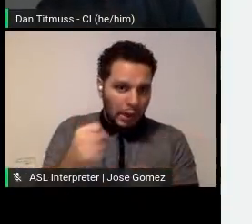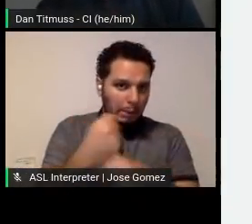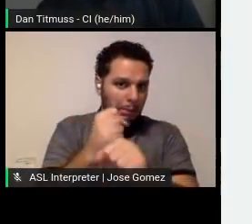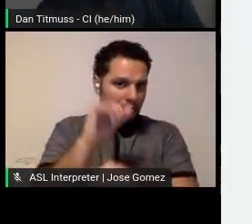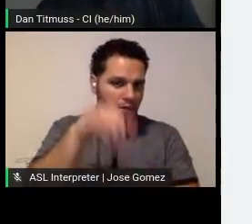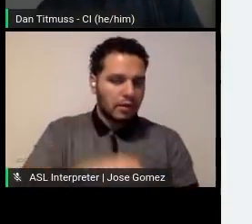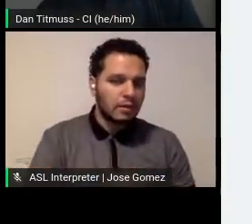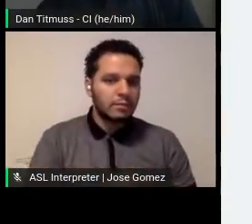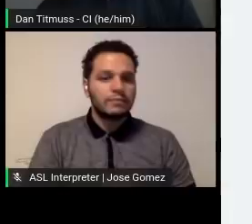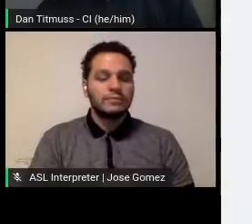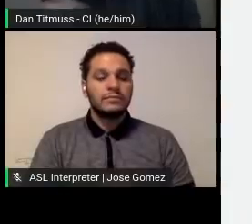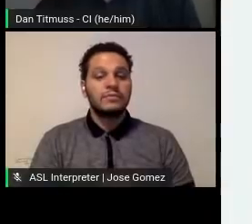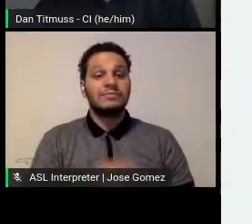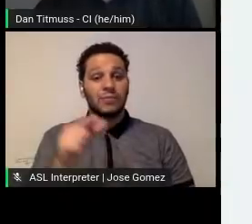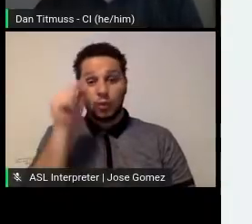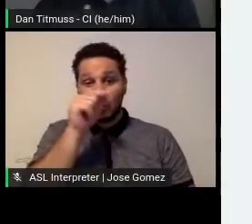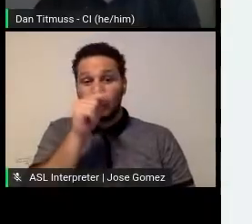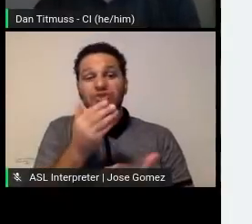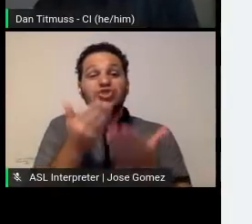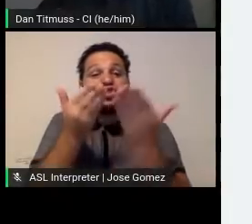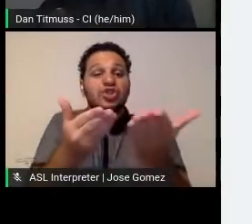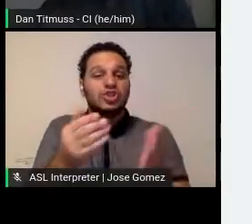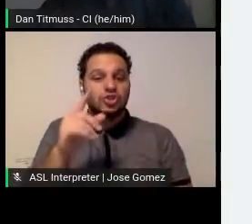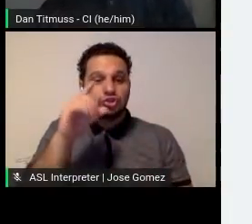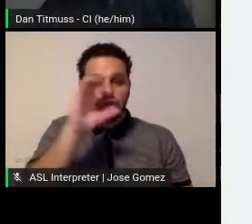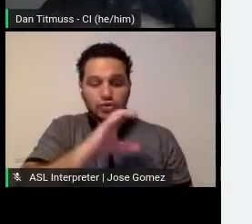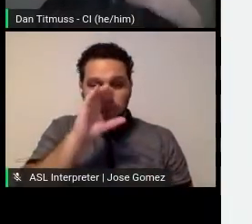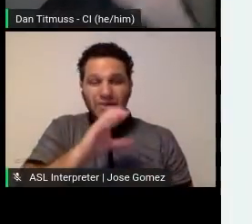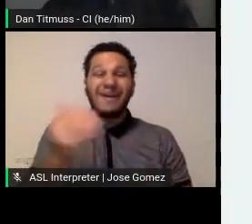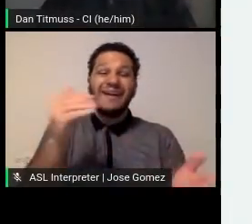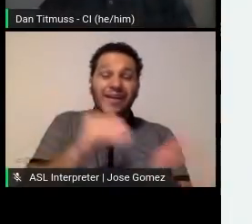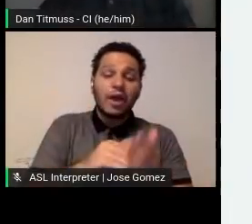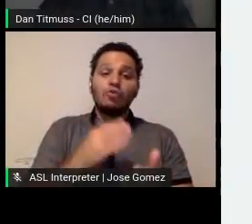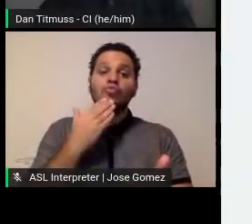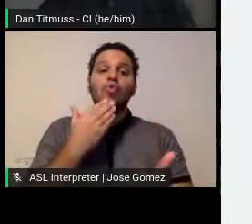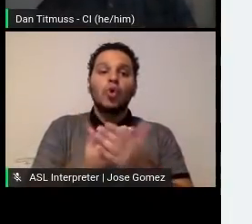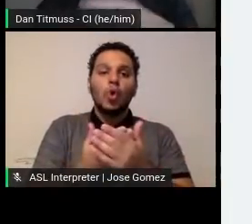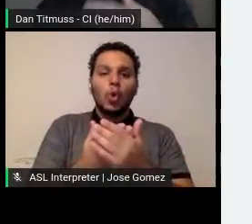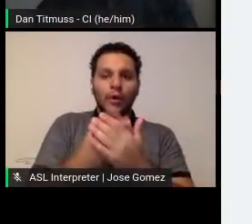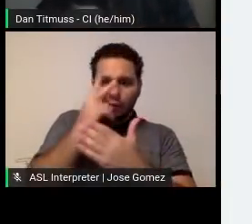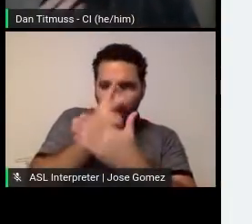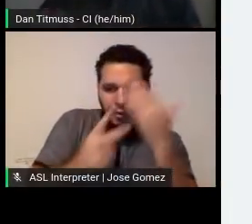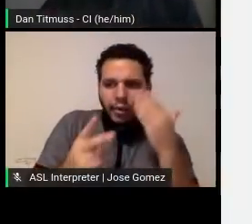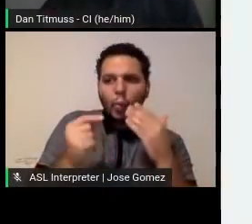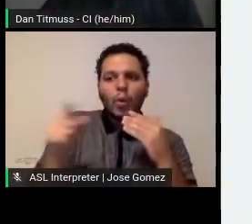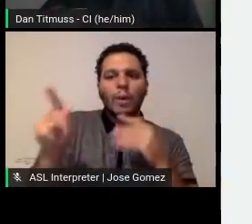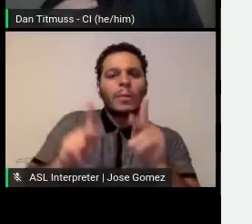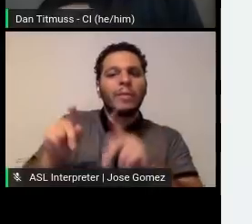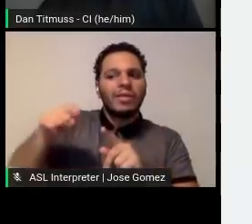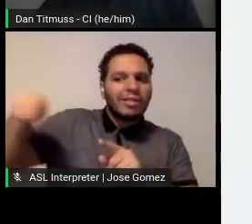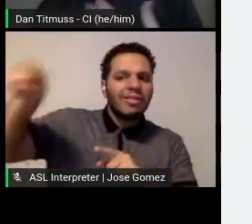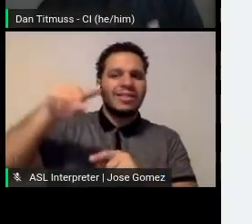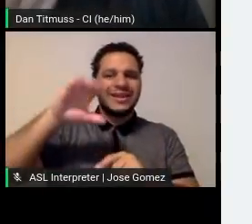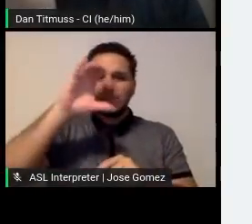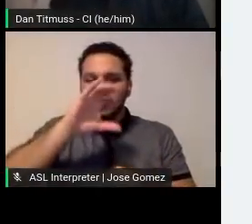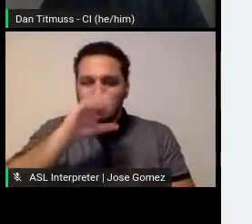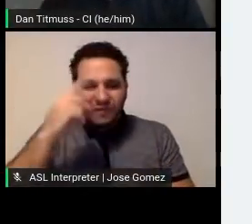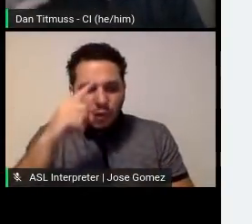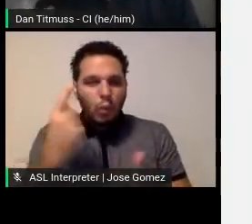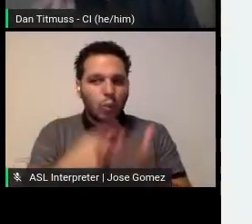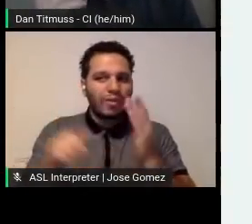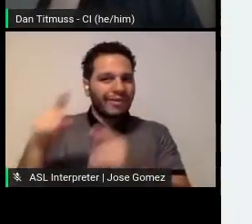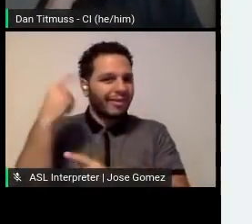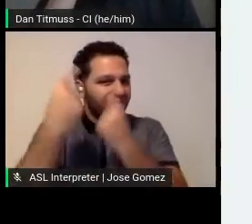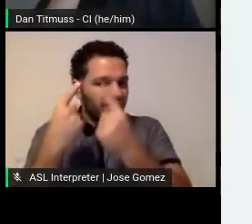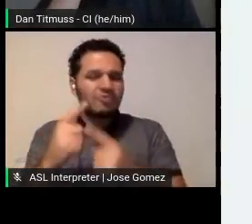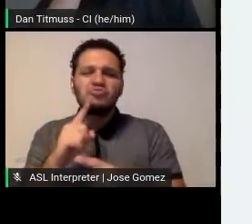And the suggested search is here. Again, this is really good insight into what people are thinking about and what they're searching for. A lot of these are actually fairly